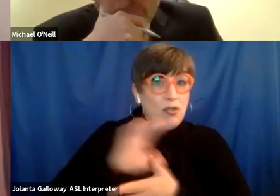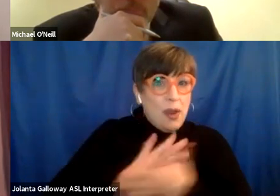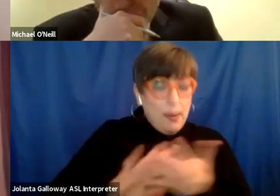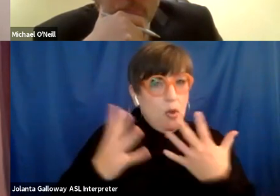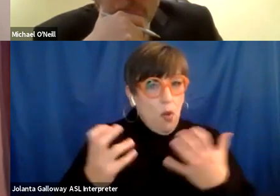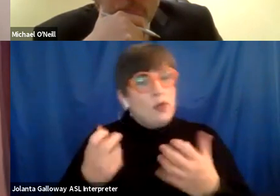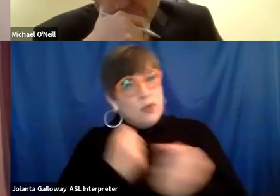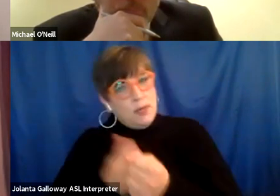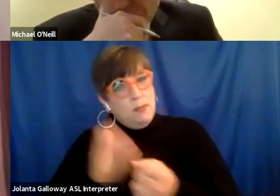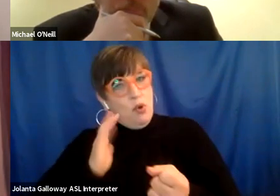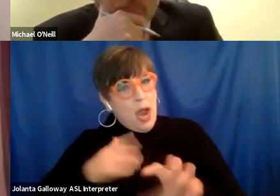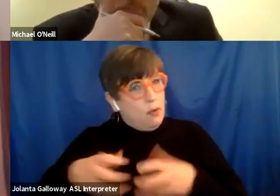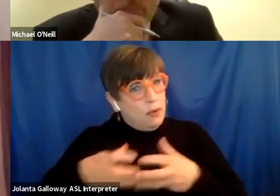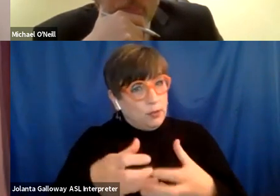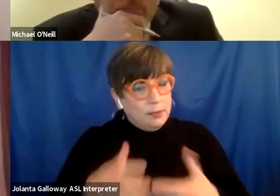movement. Thank you.